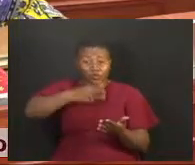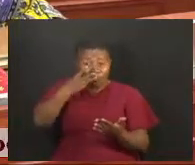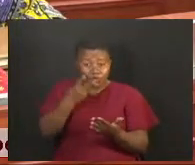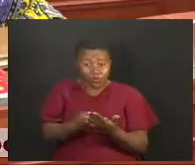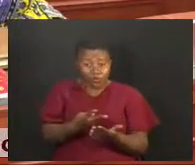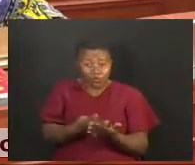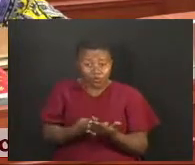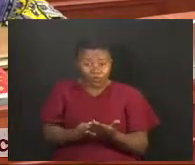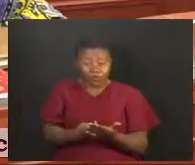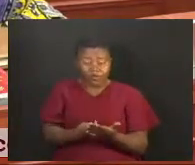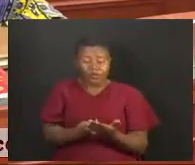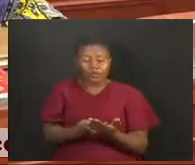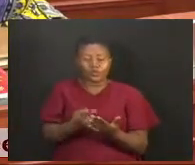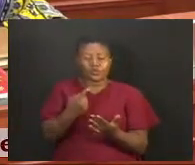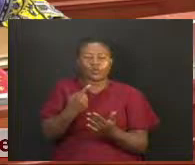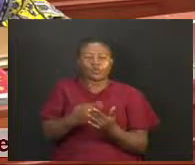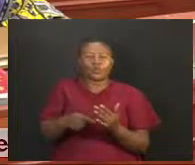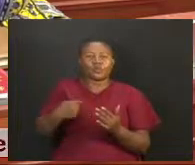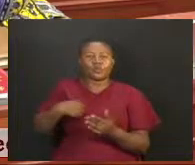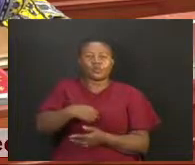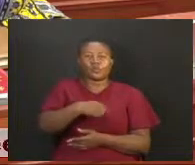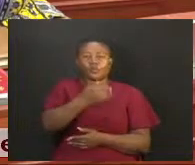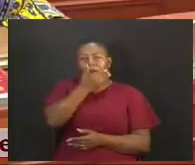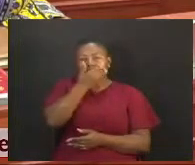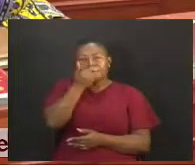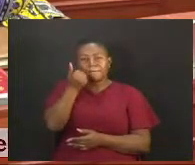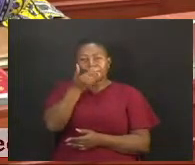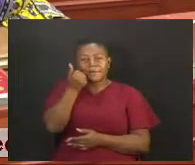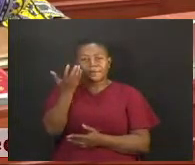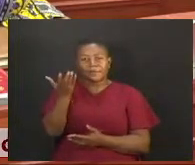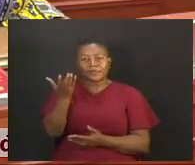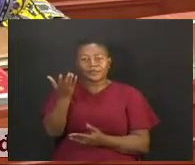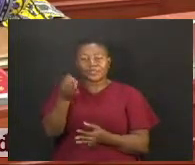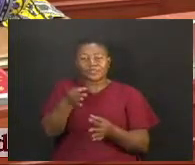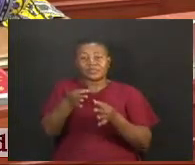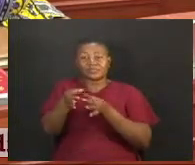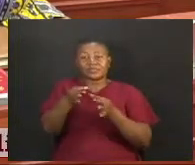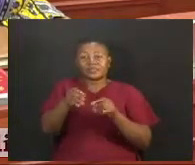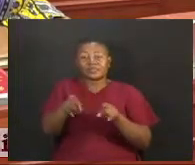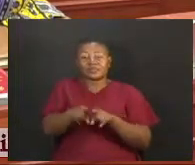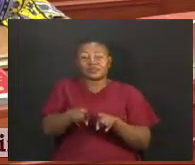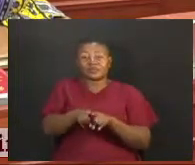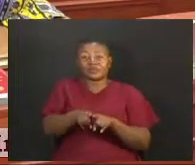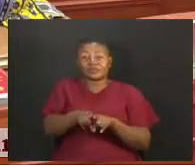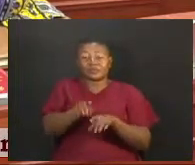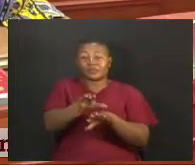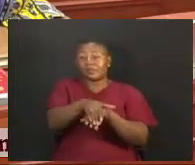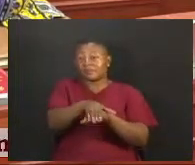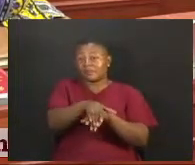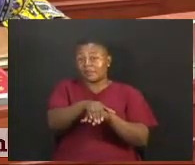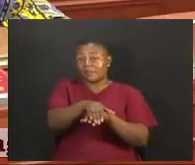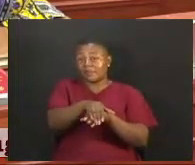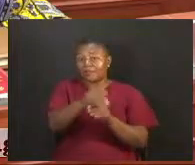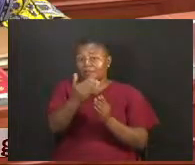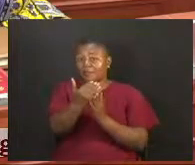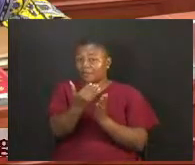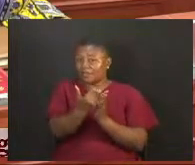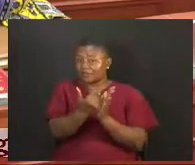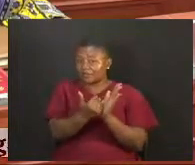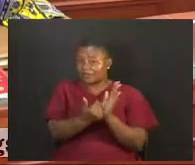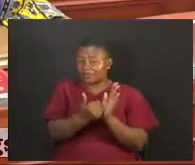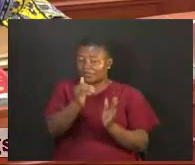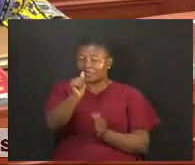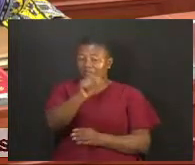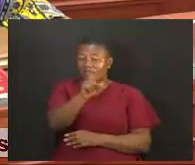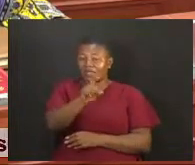can best describe as an Azan budget. Mr. Speaker, they are on much